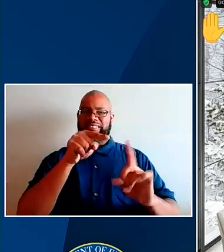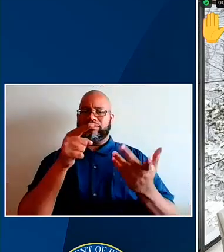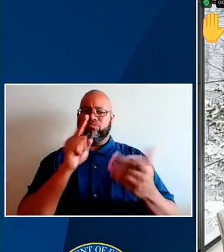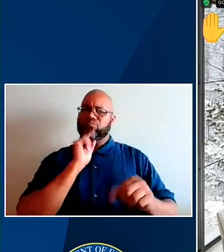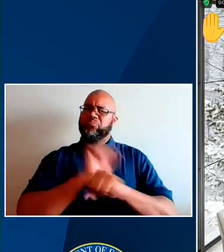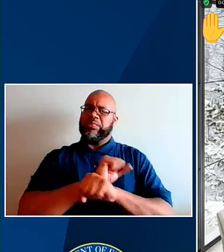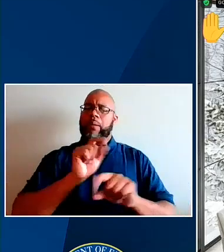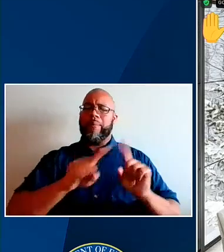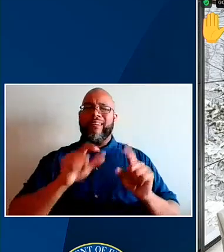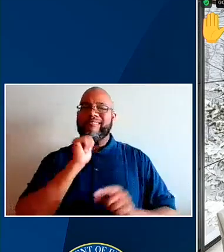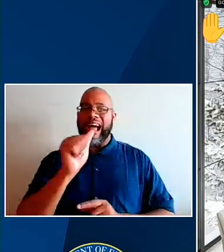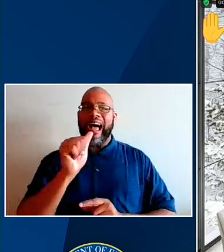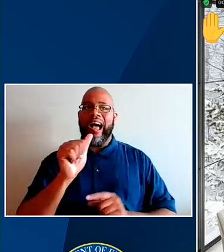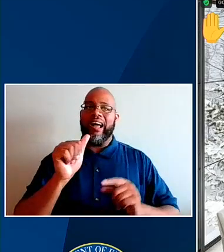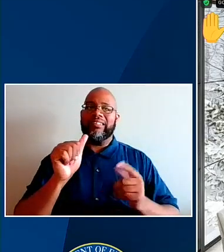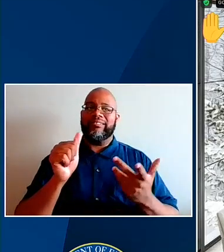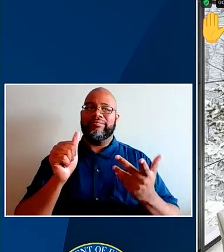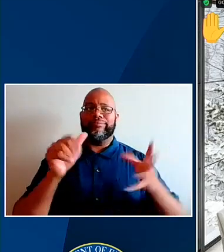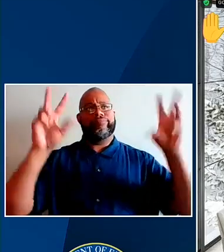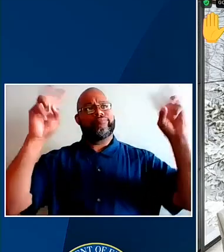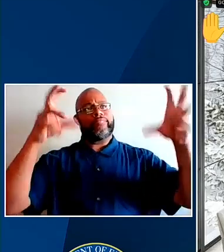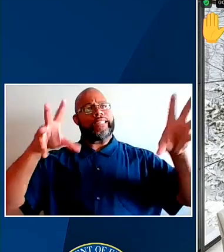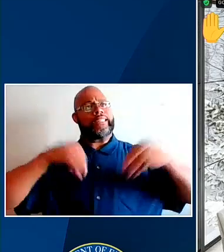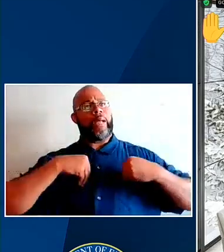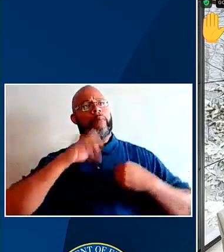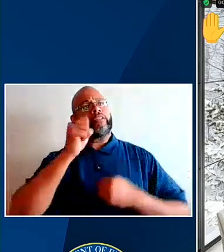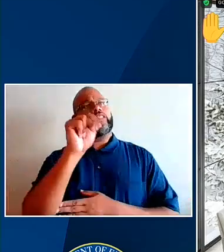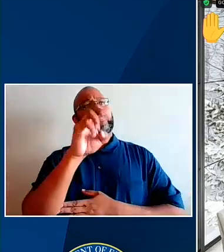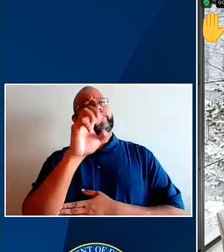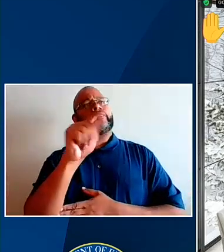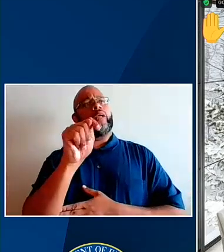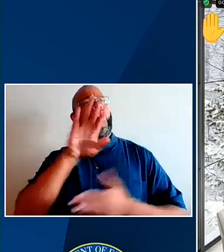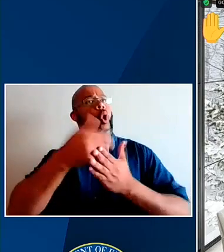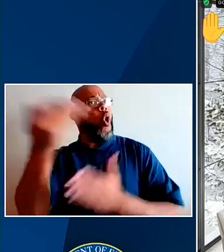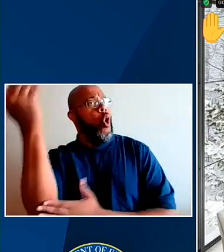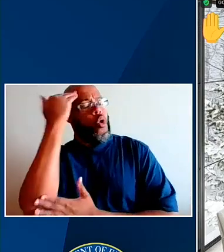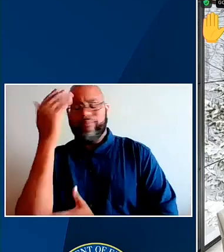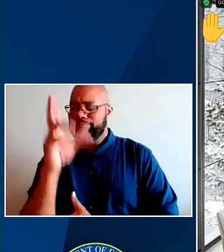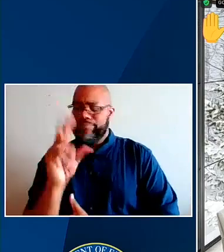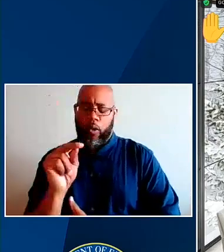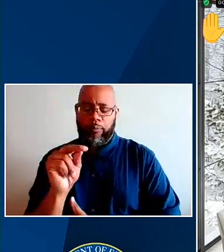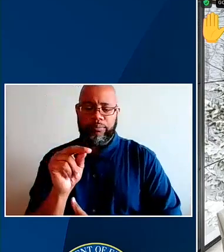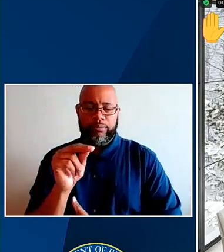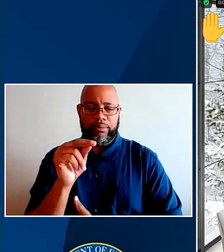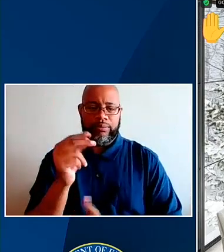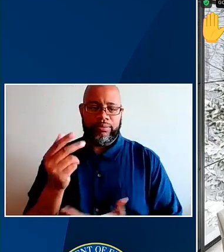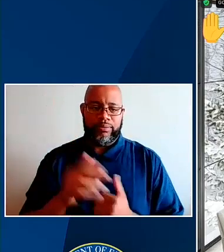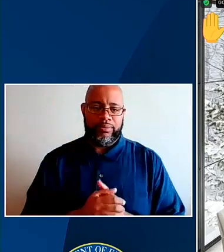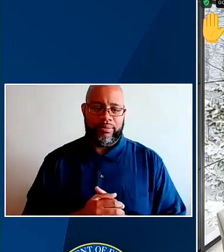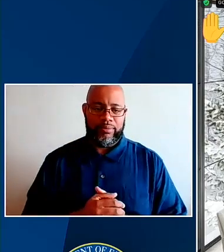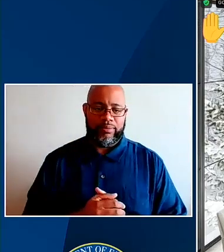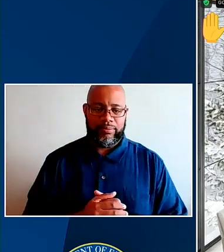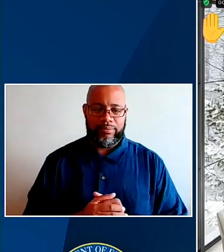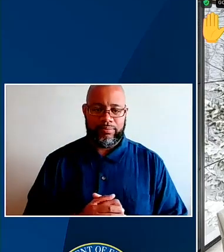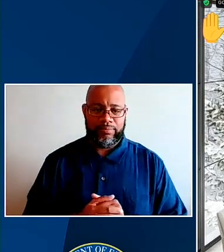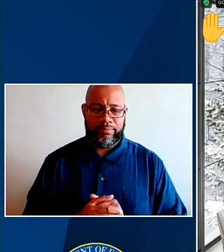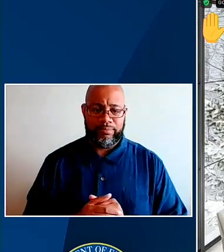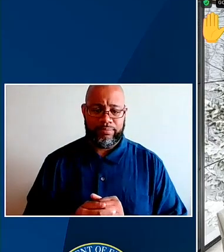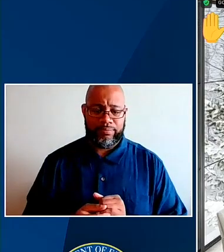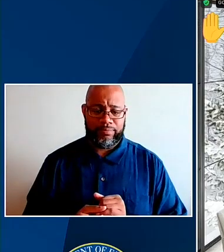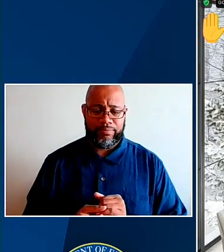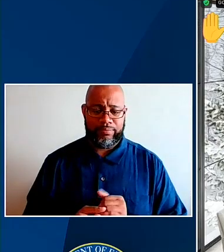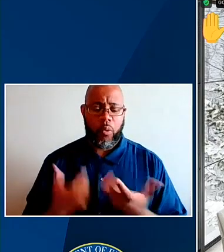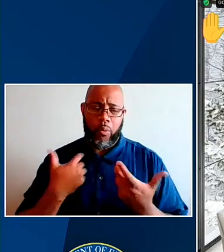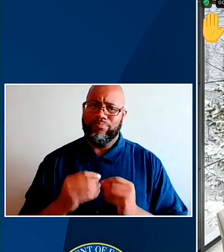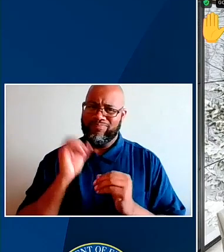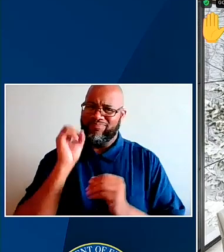it is not a generally accepted term to call it sunset because we don't necessarily know what that means. So just wanted to give